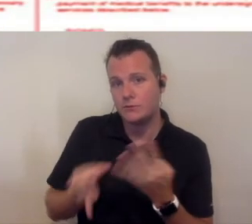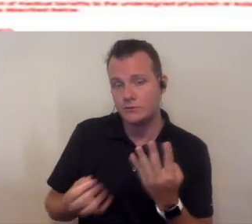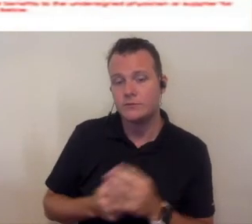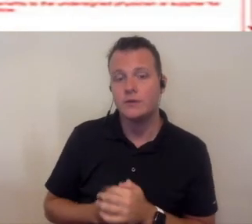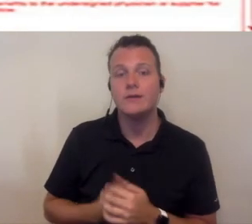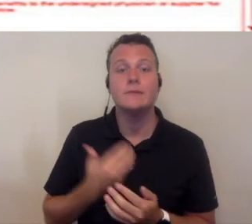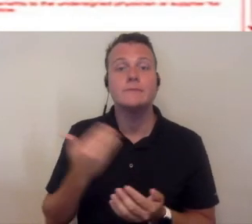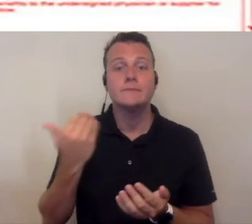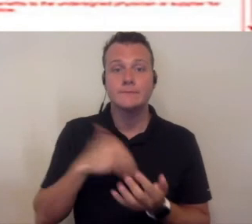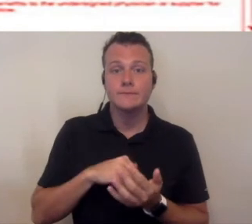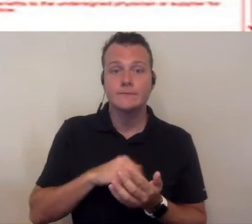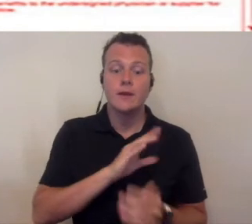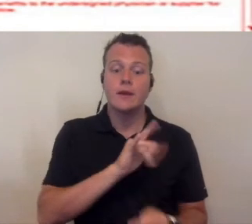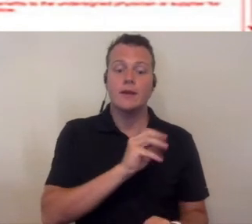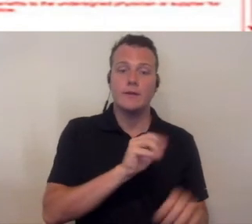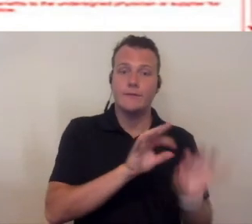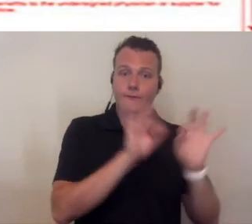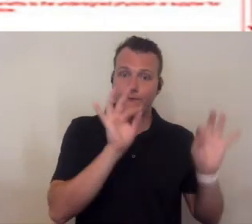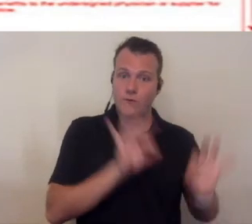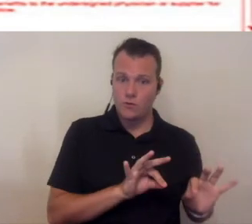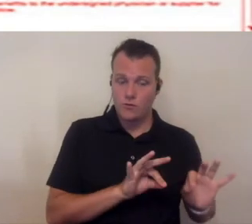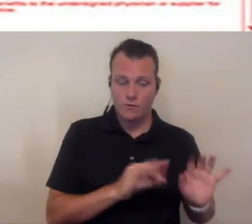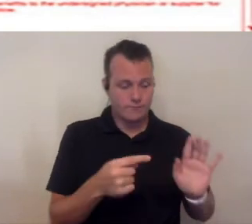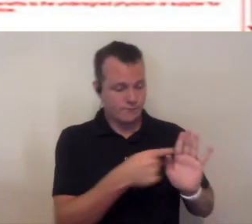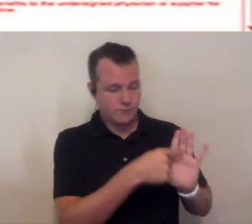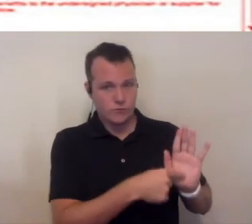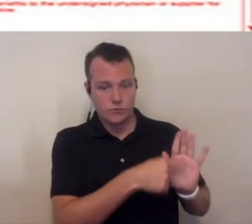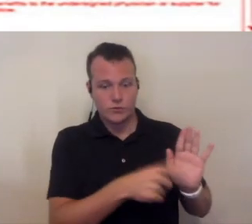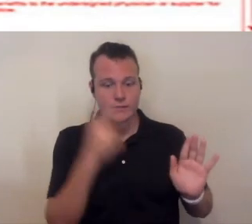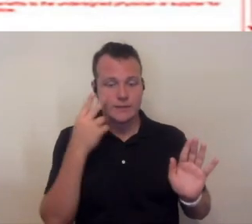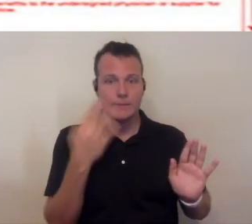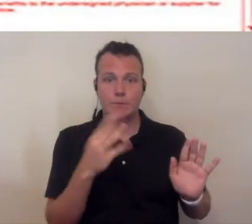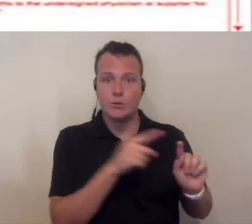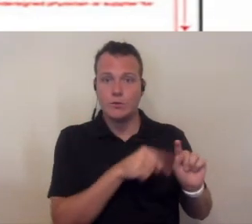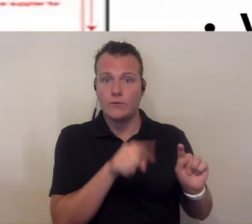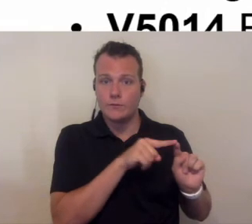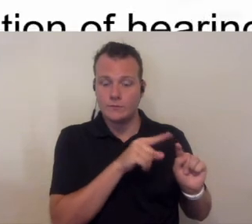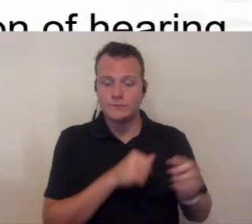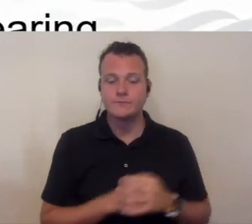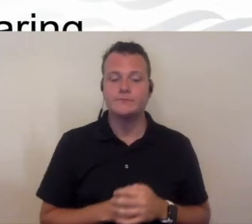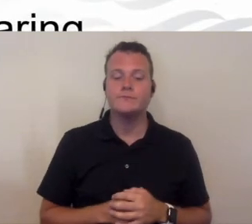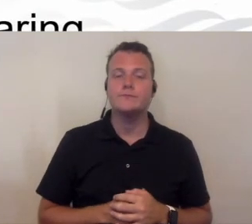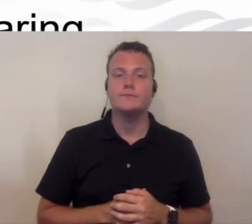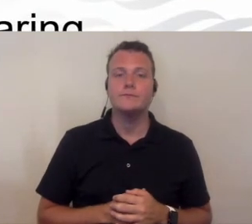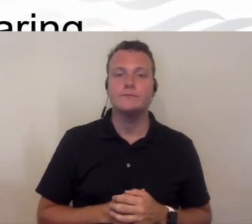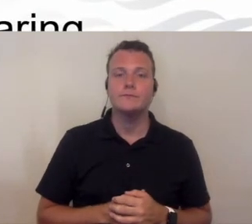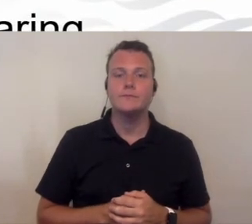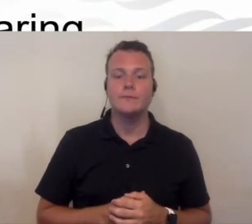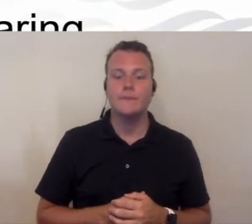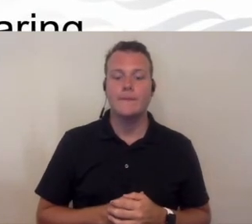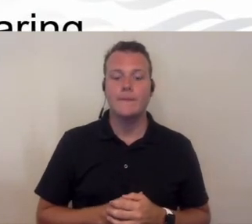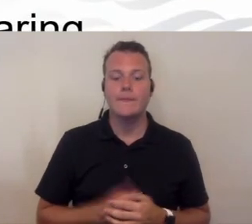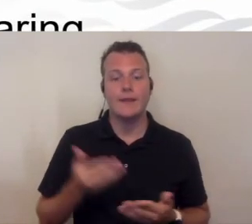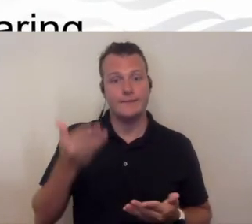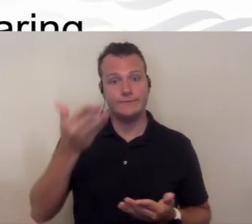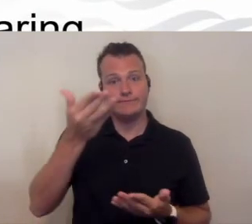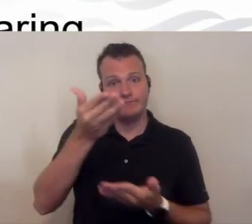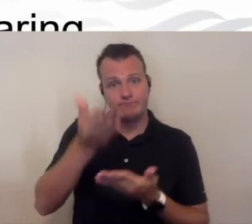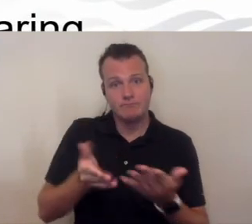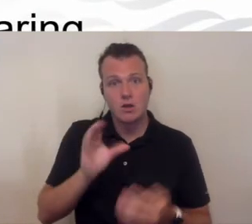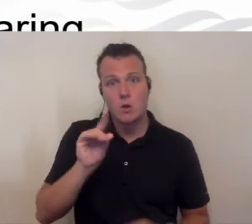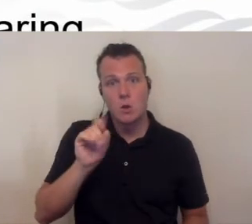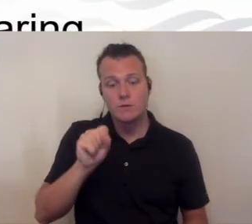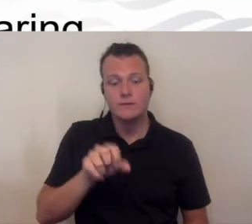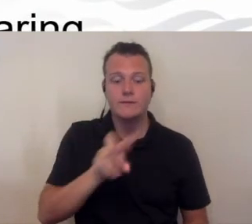option. So again, here's the claim form. This is where they go, where you see the blue ovals. And these are